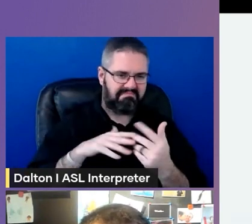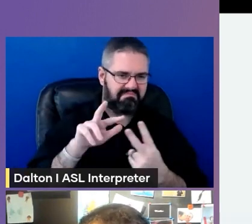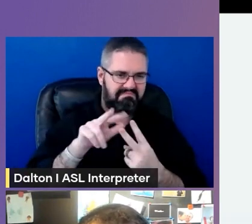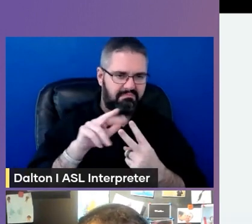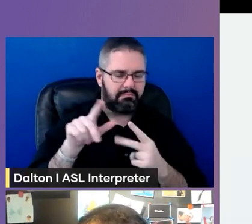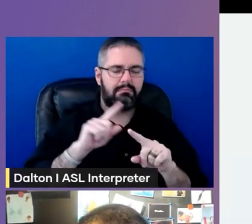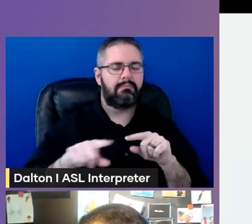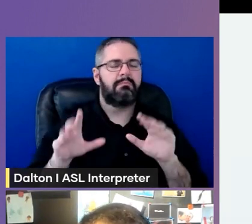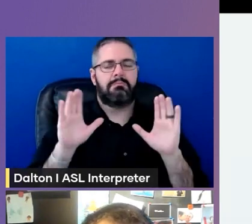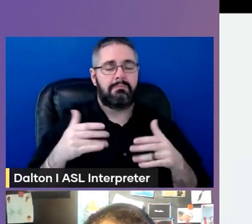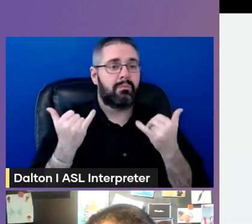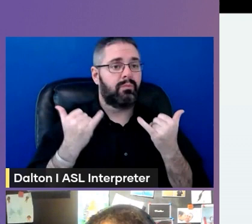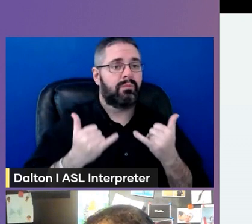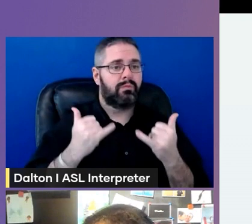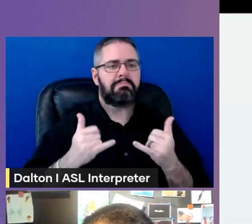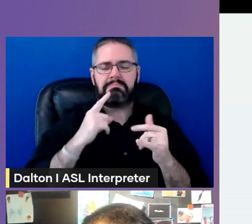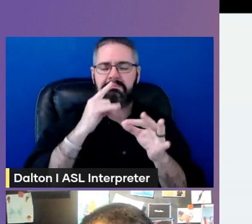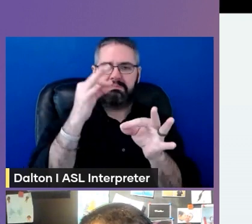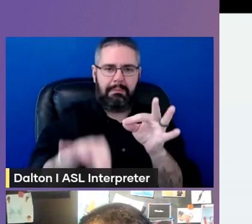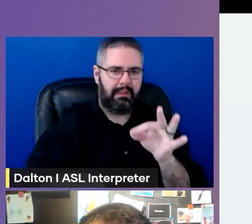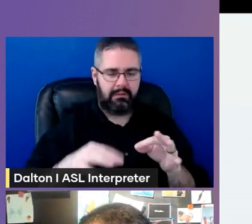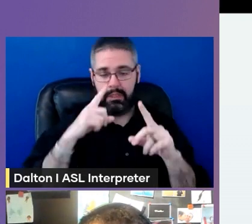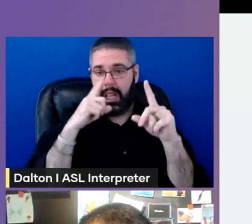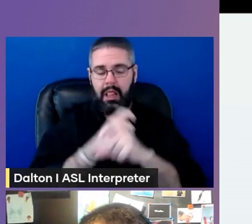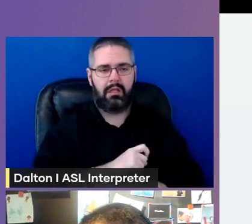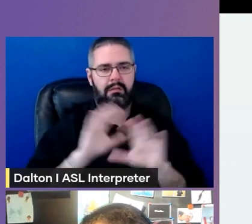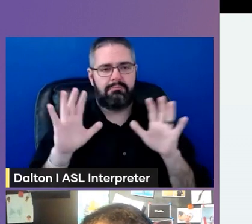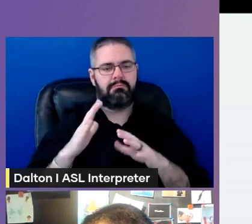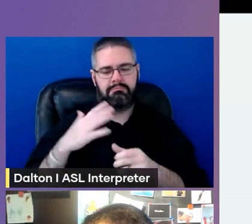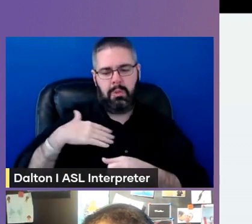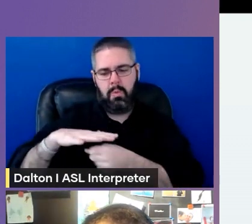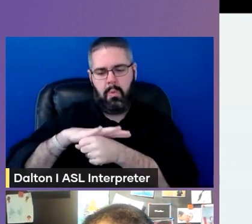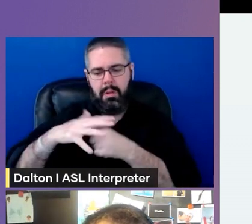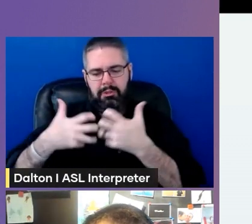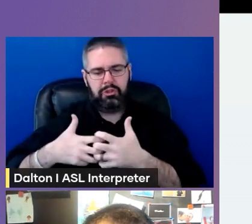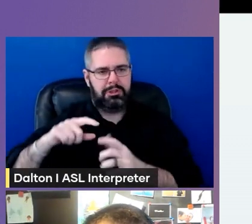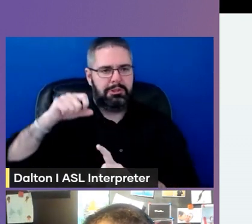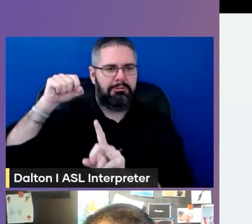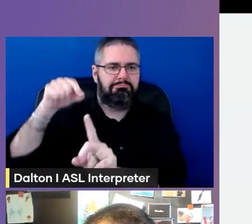to keep it simple and run it on our local machines.